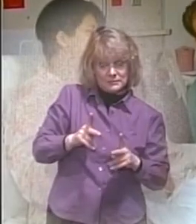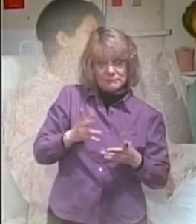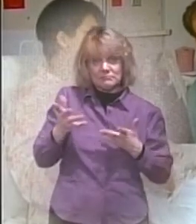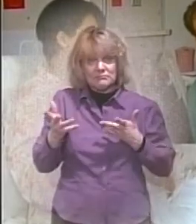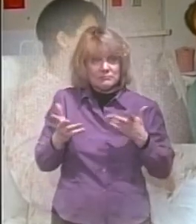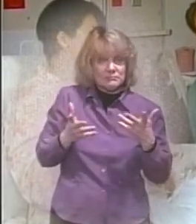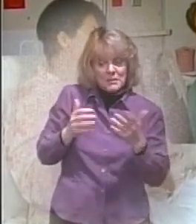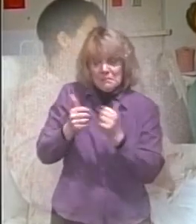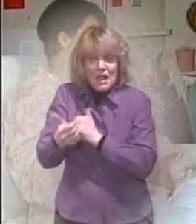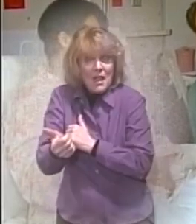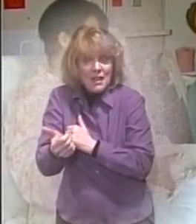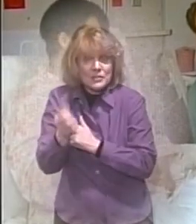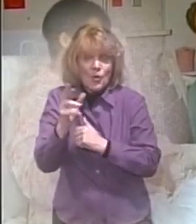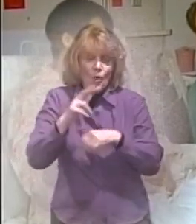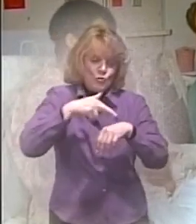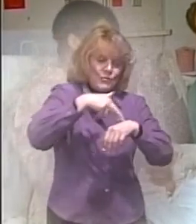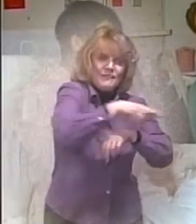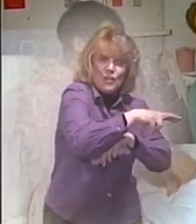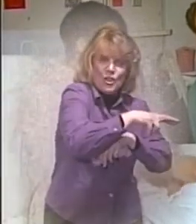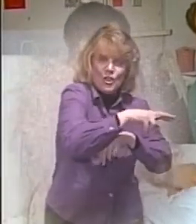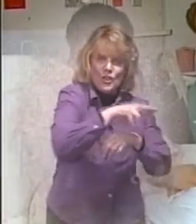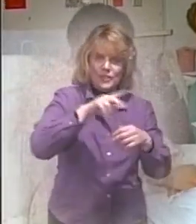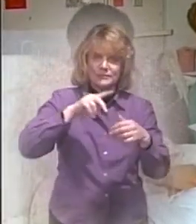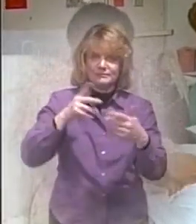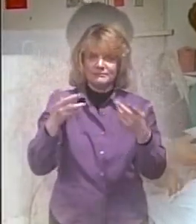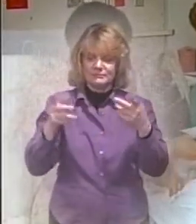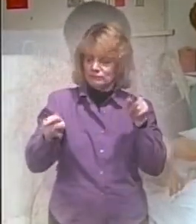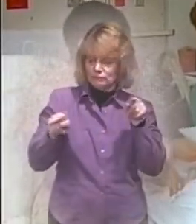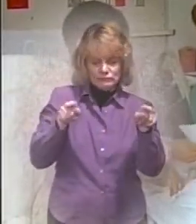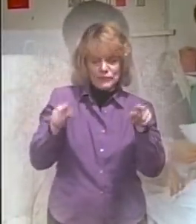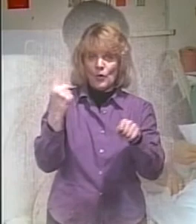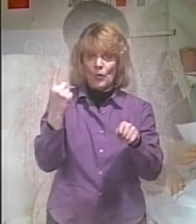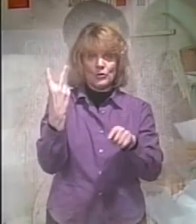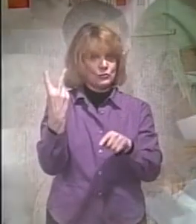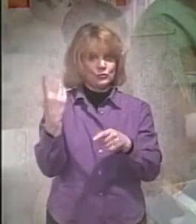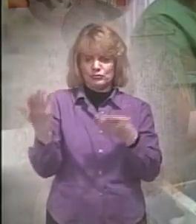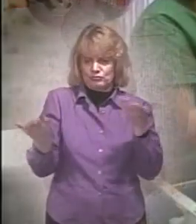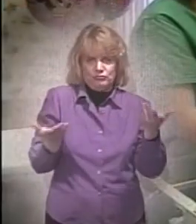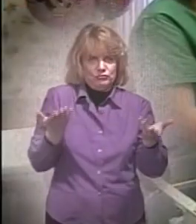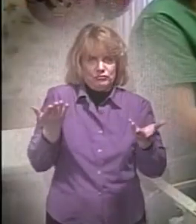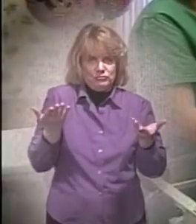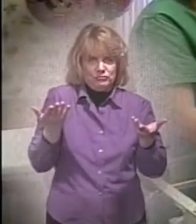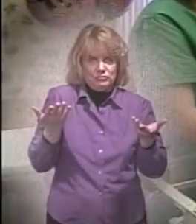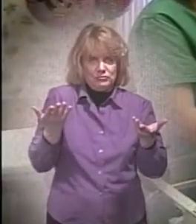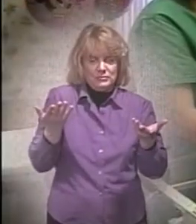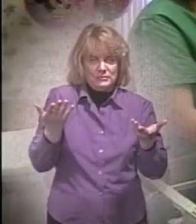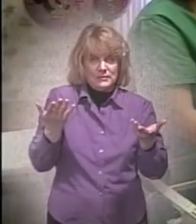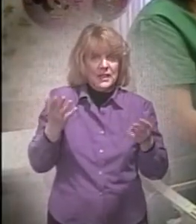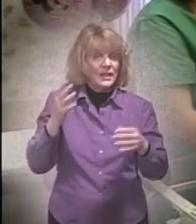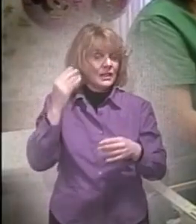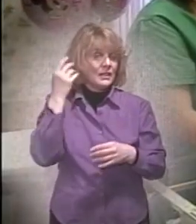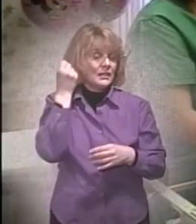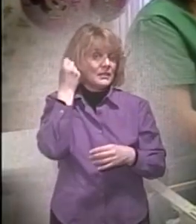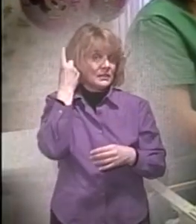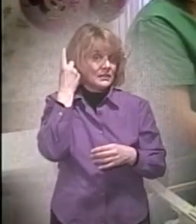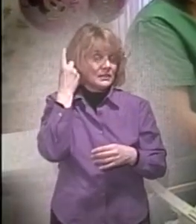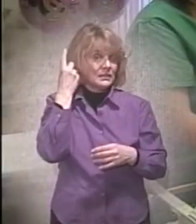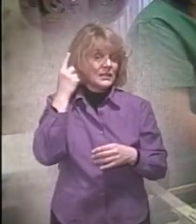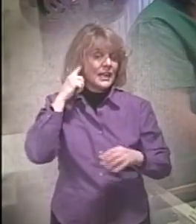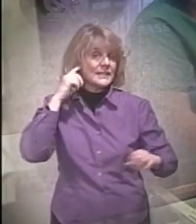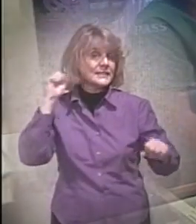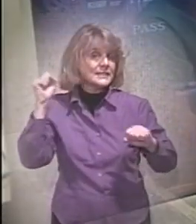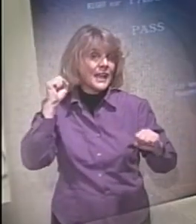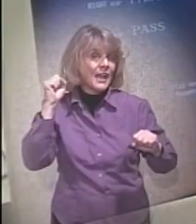or refer are used to describe screening results for each ear. Because the sound that's used for a screening is very